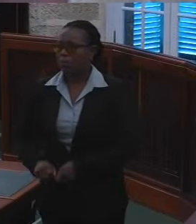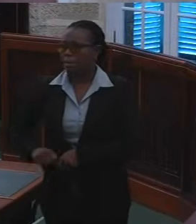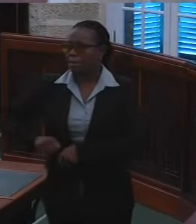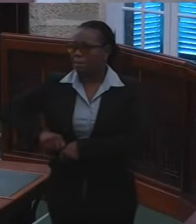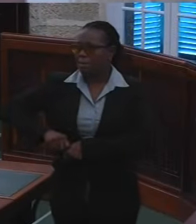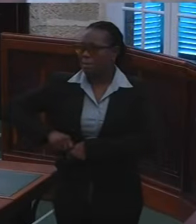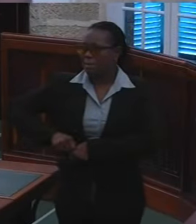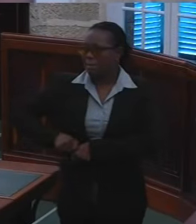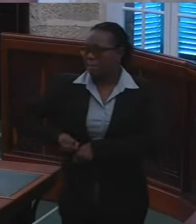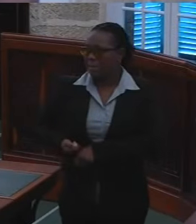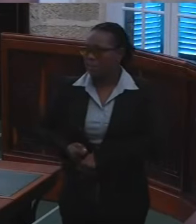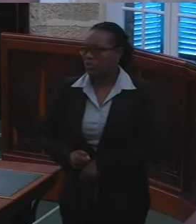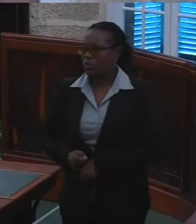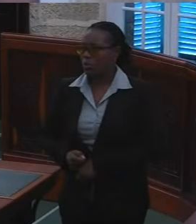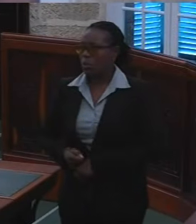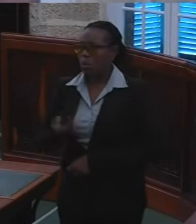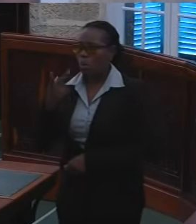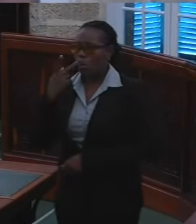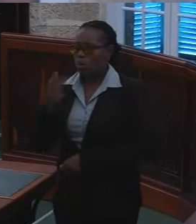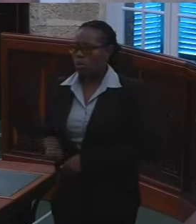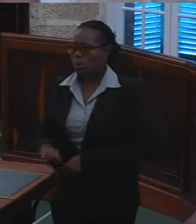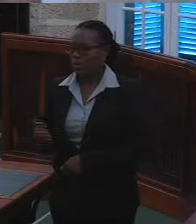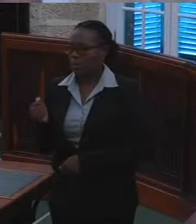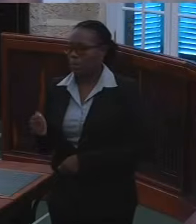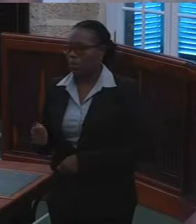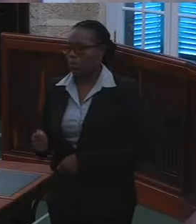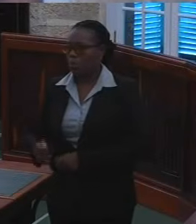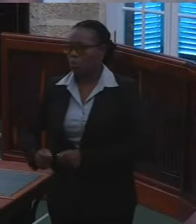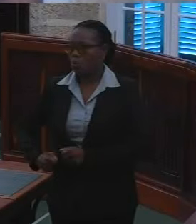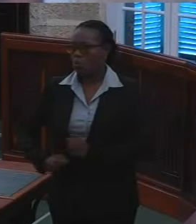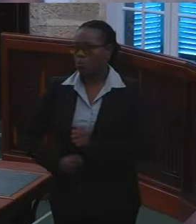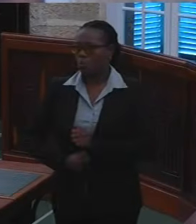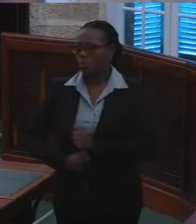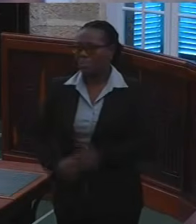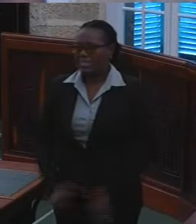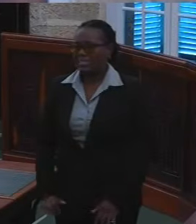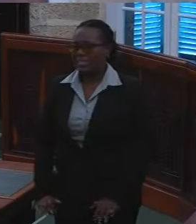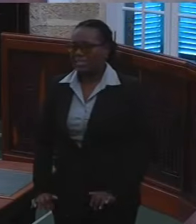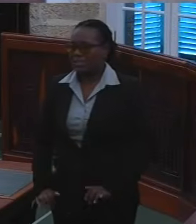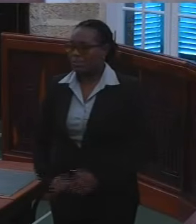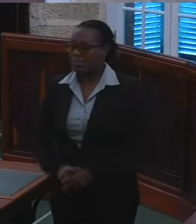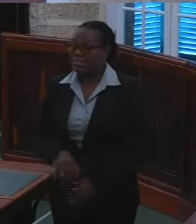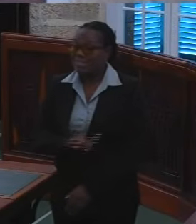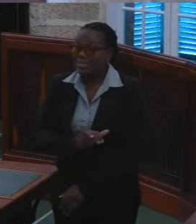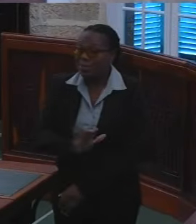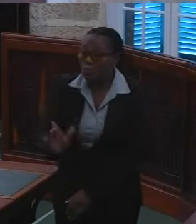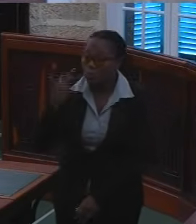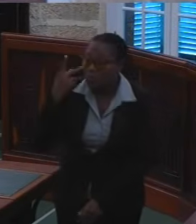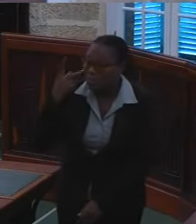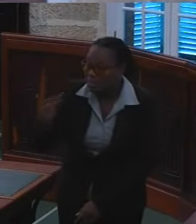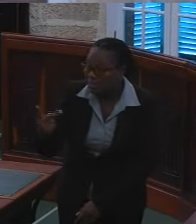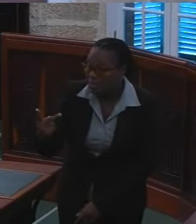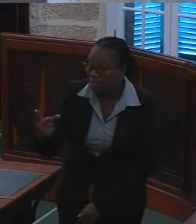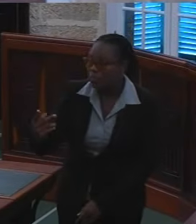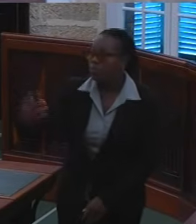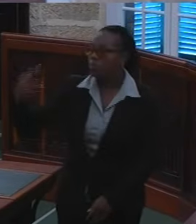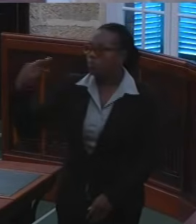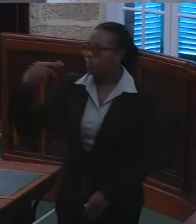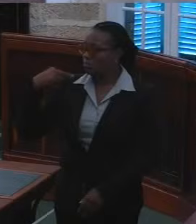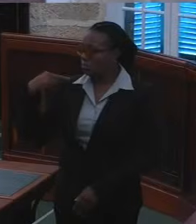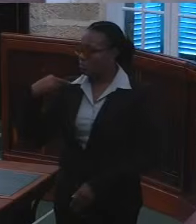a lighter, a hot lighter, and I saw her put it on the mother. Those types of things, the maid should report as